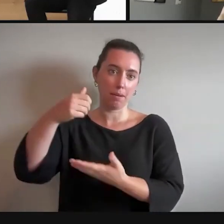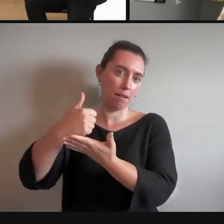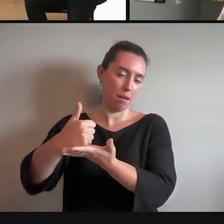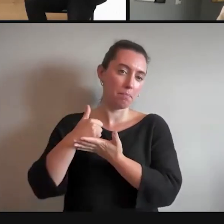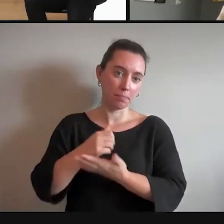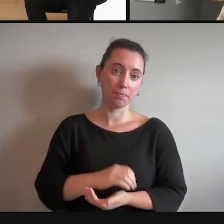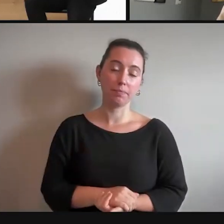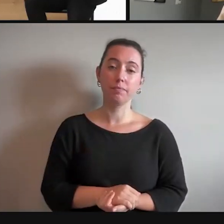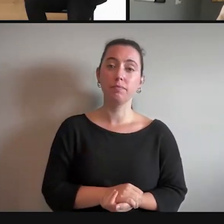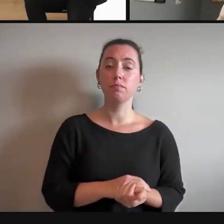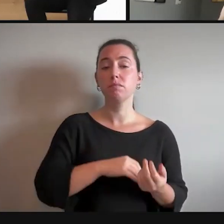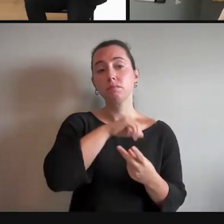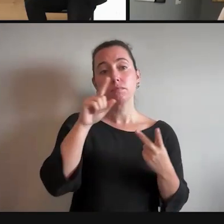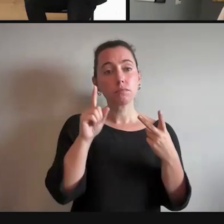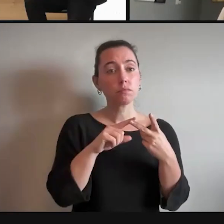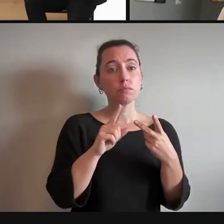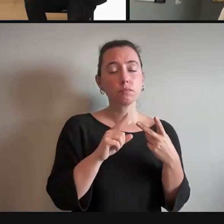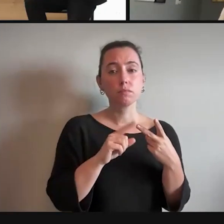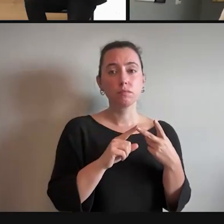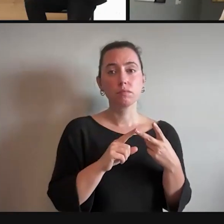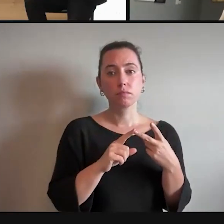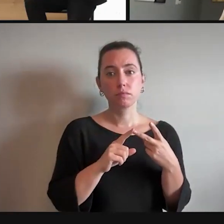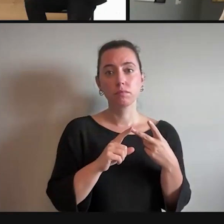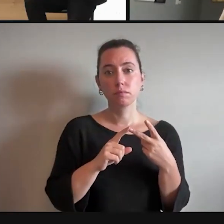The second reason is we've been